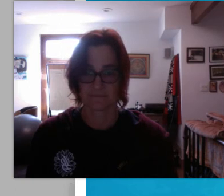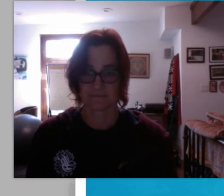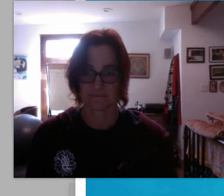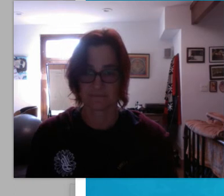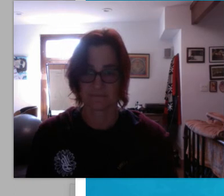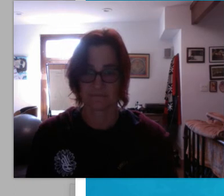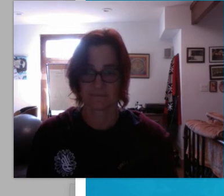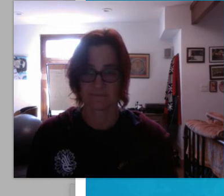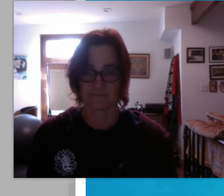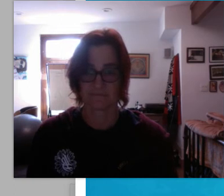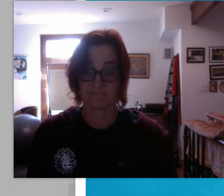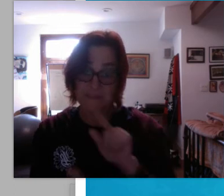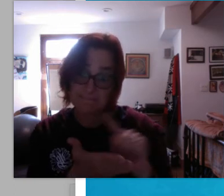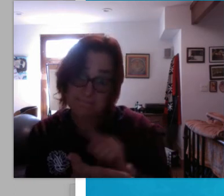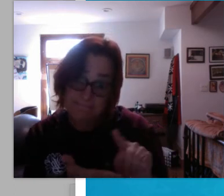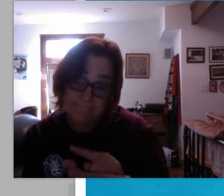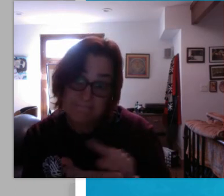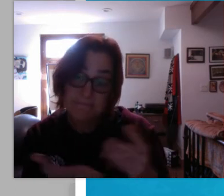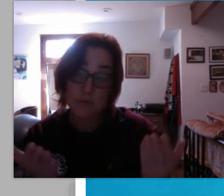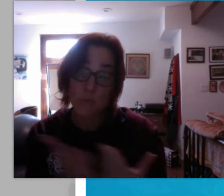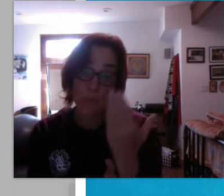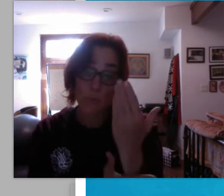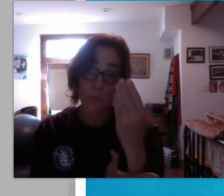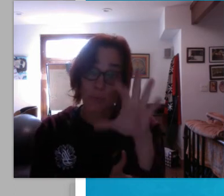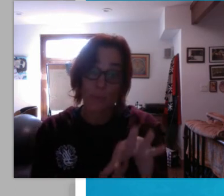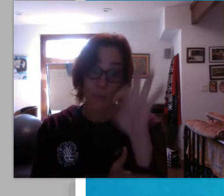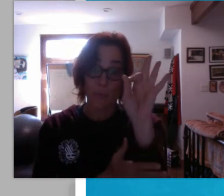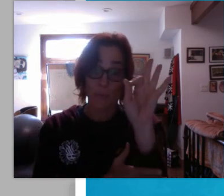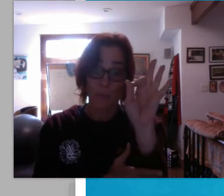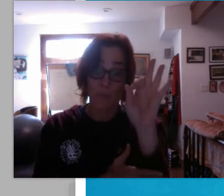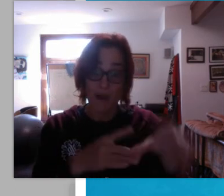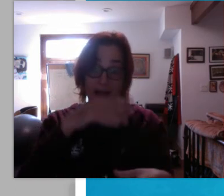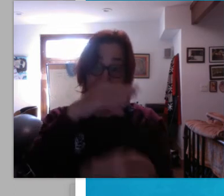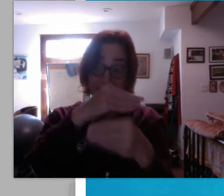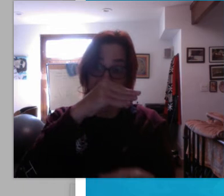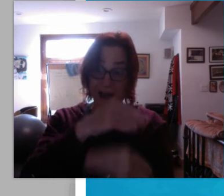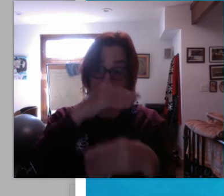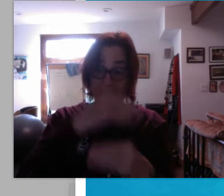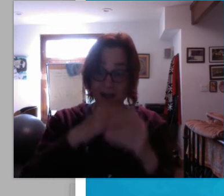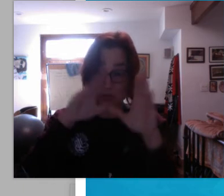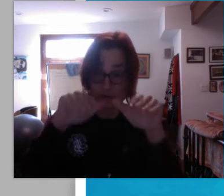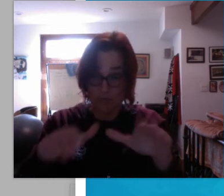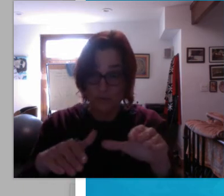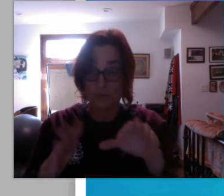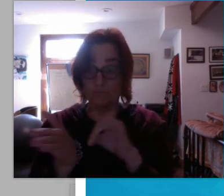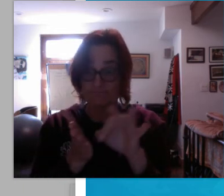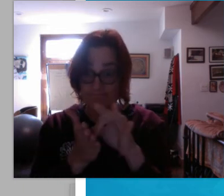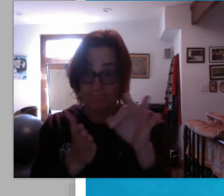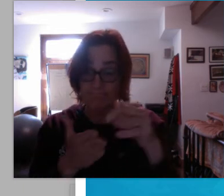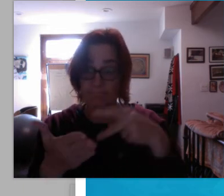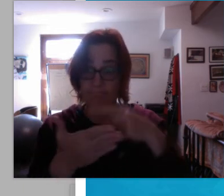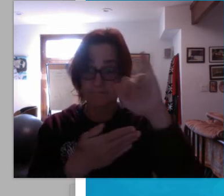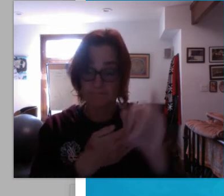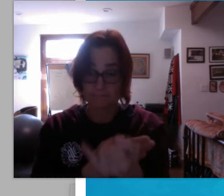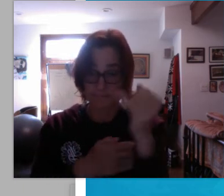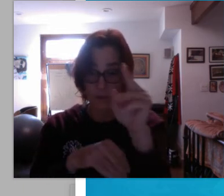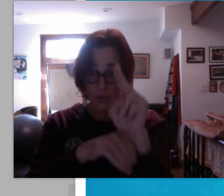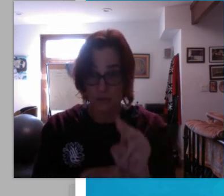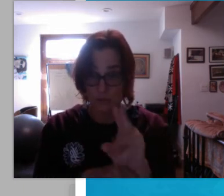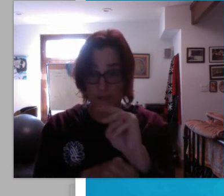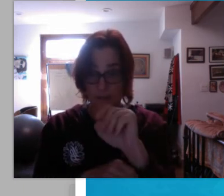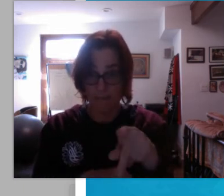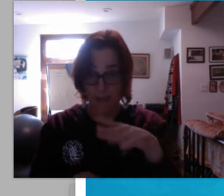www.coml.org. Each week, new discoveries are added to the Marine Census Project using a map on